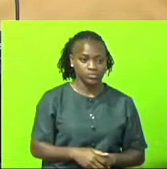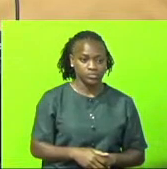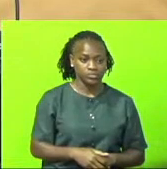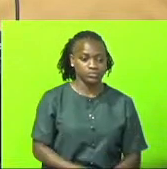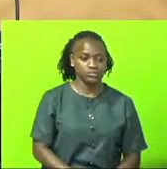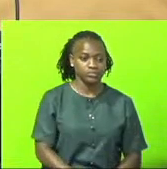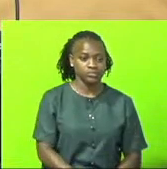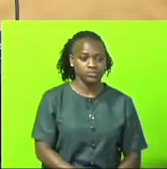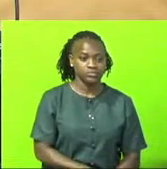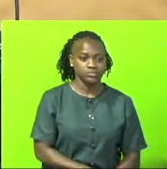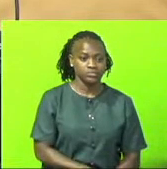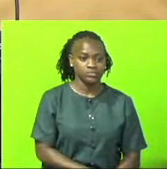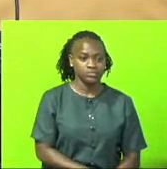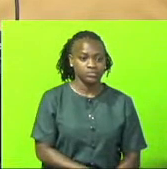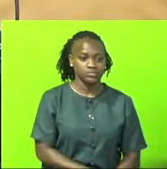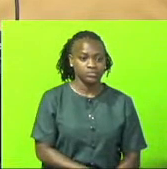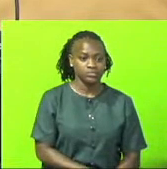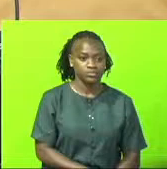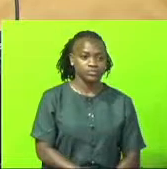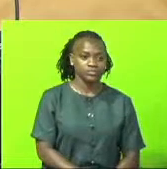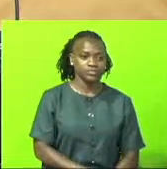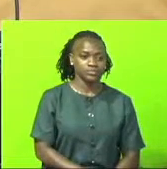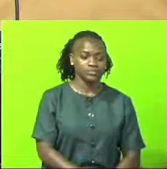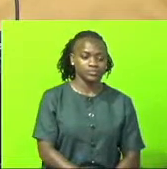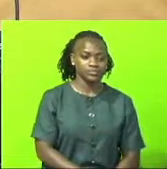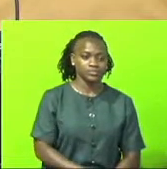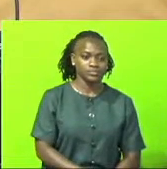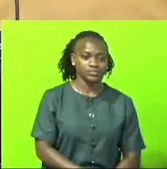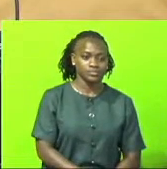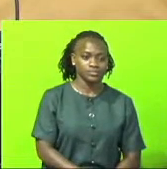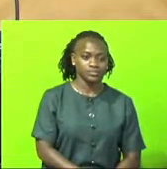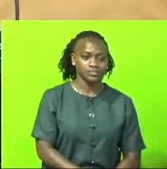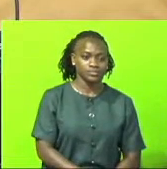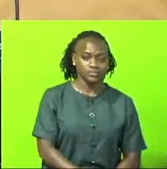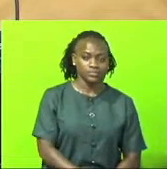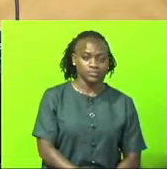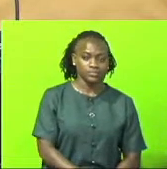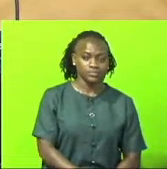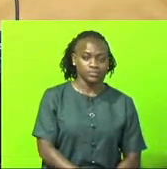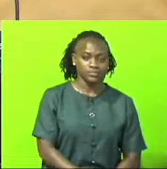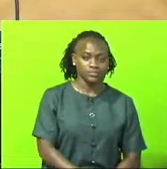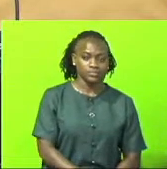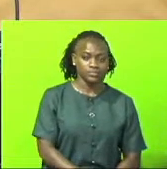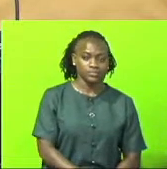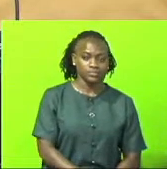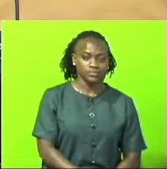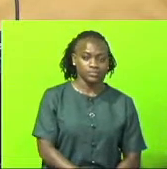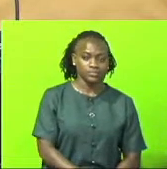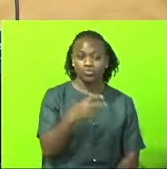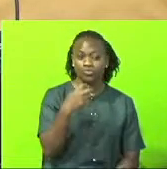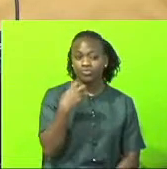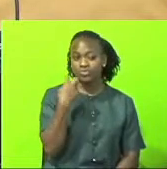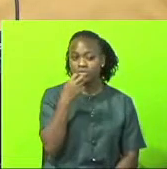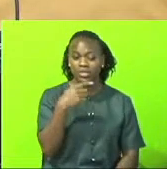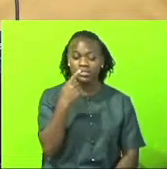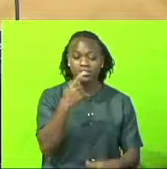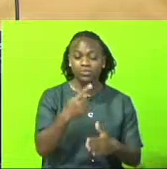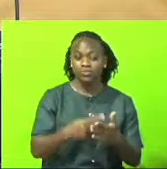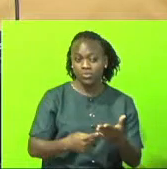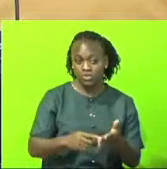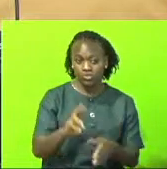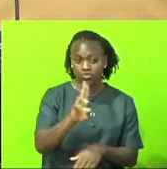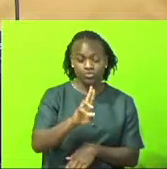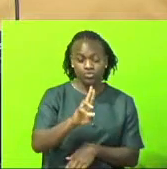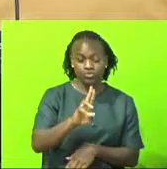Mr. Speaker, this is what you had to say in the Hansard